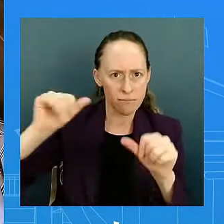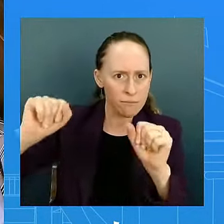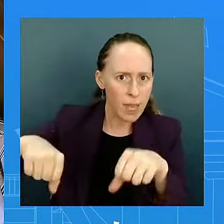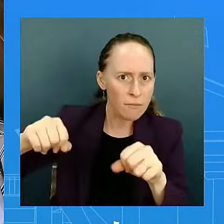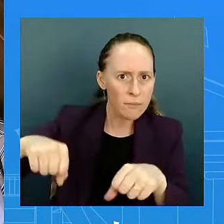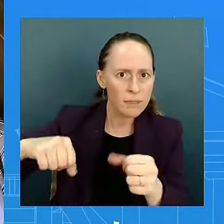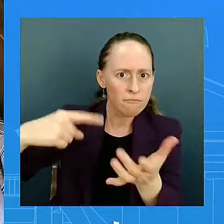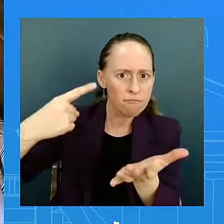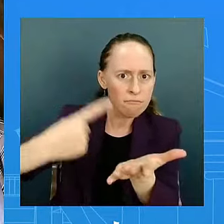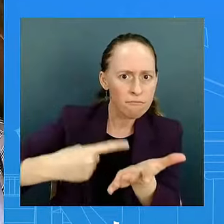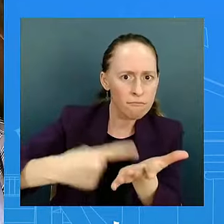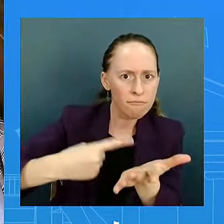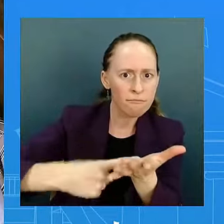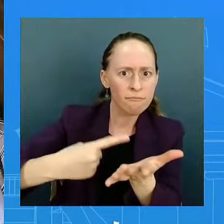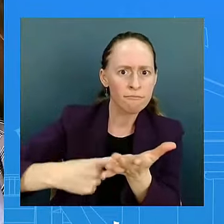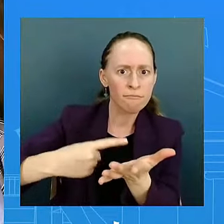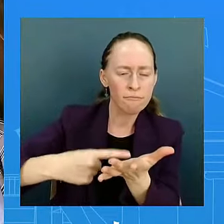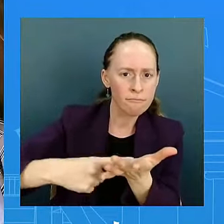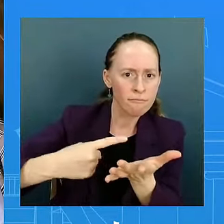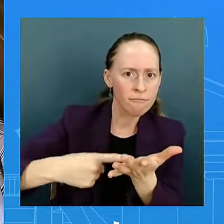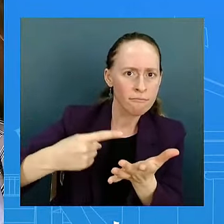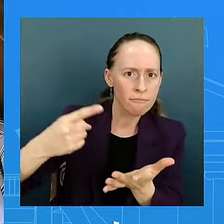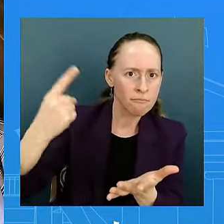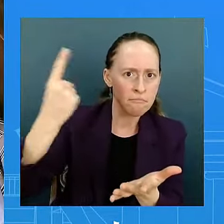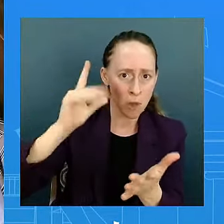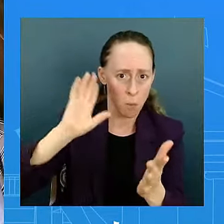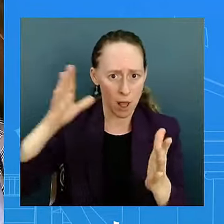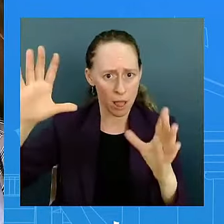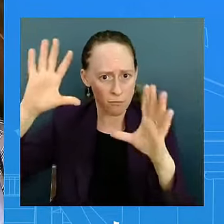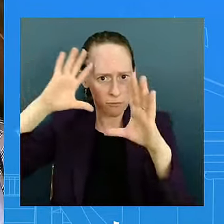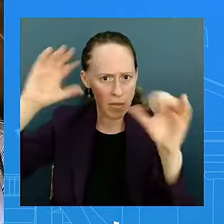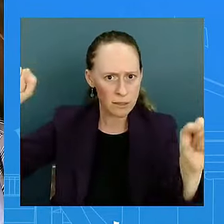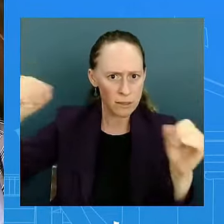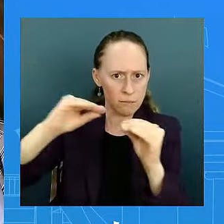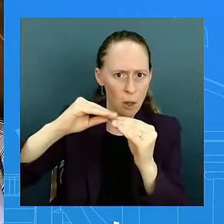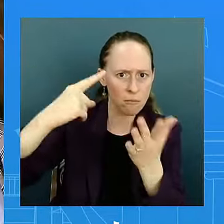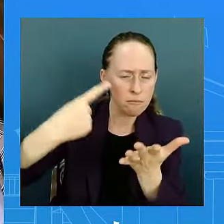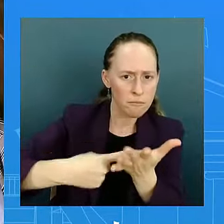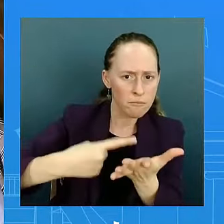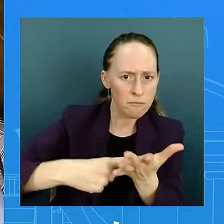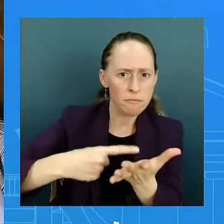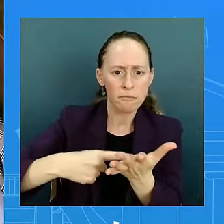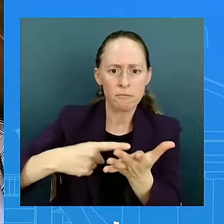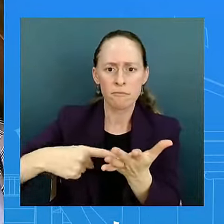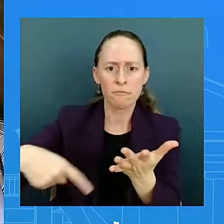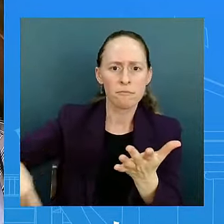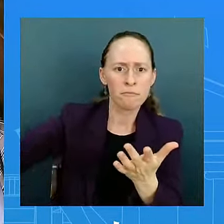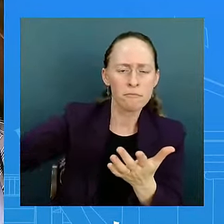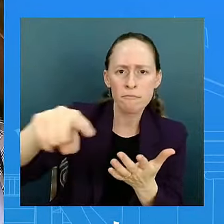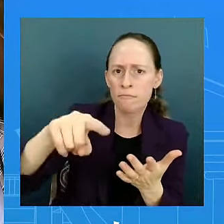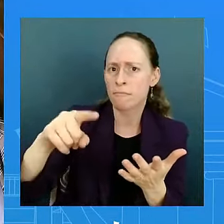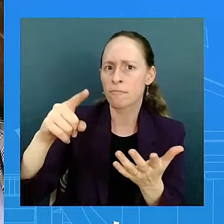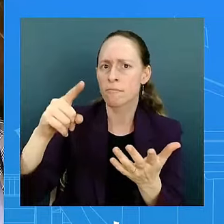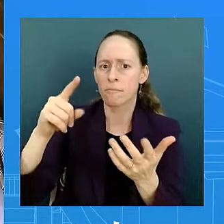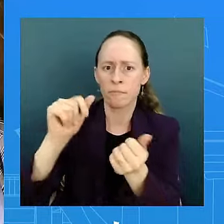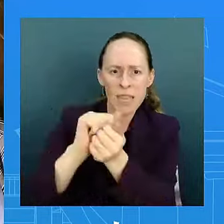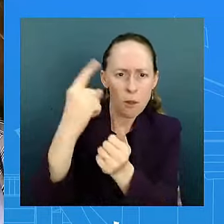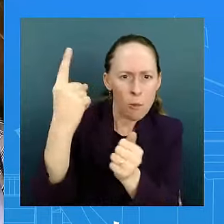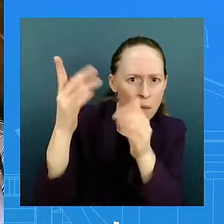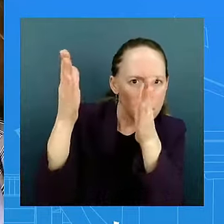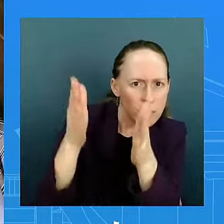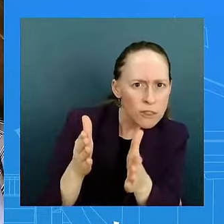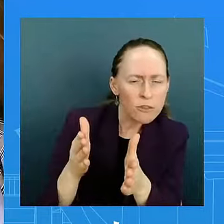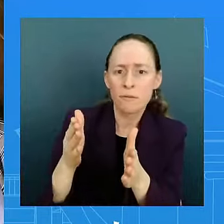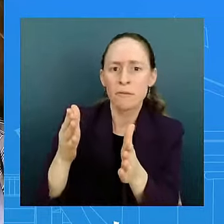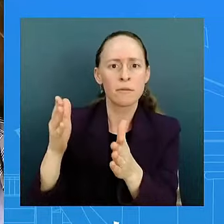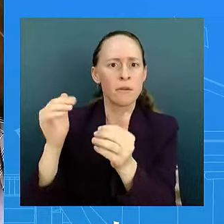recently with Jay Powell or other economists or his own advisors about to come in? Did he get fully